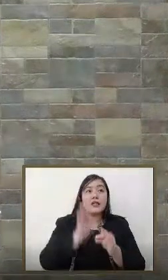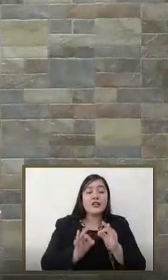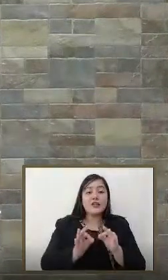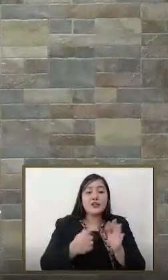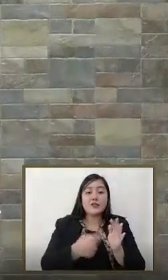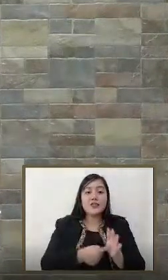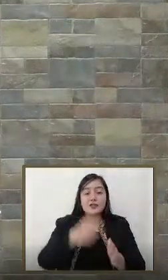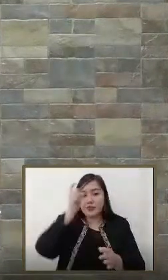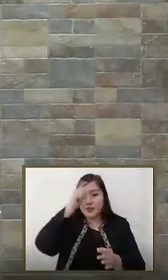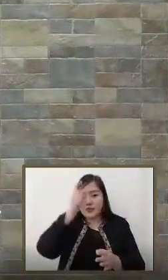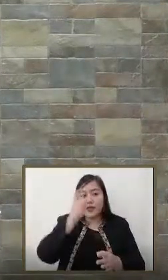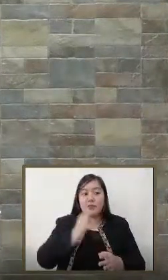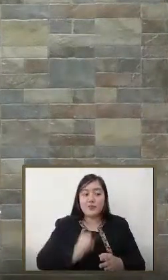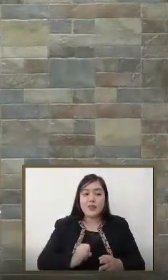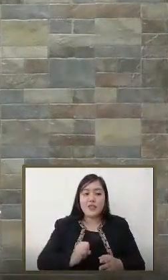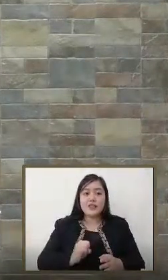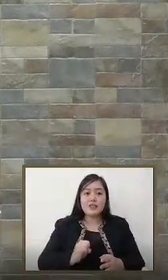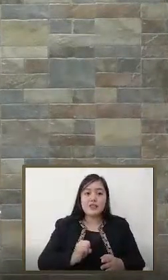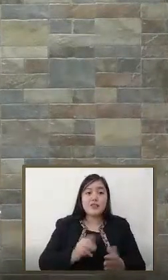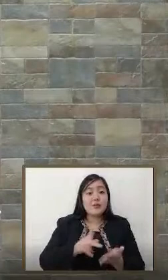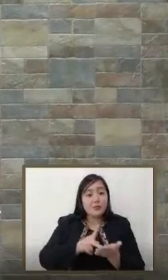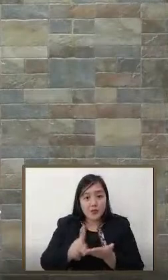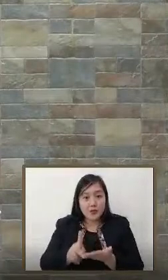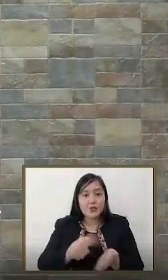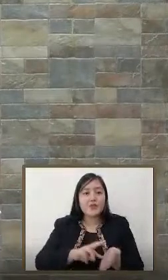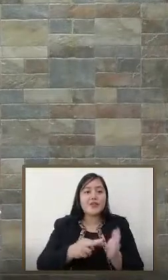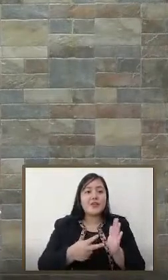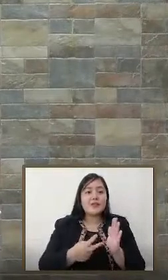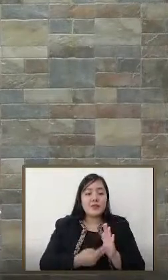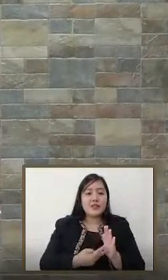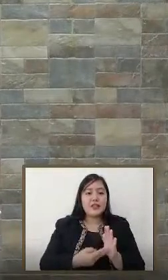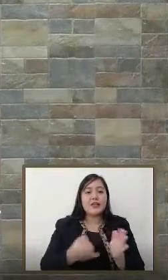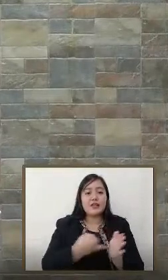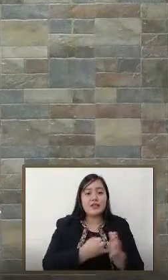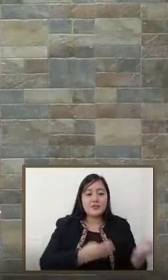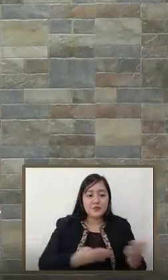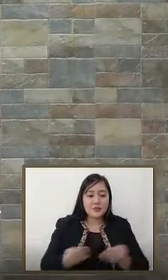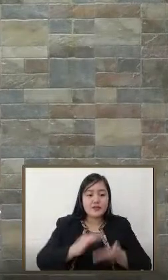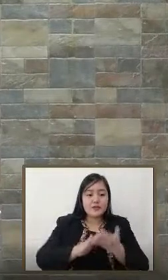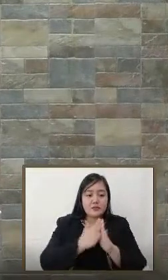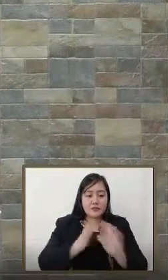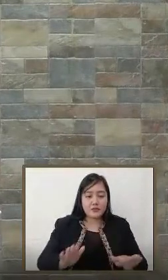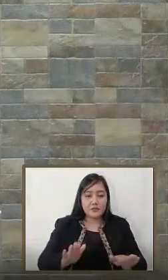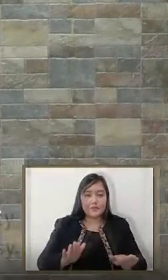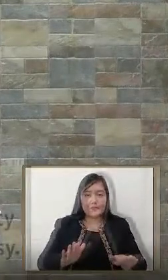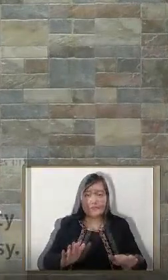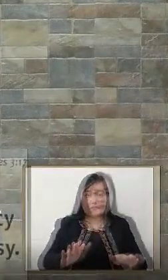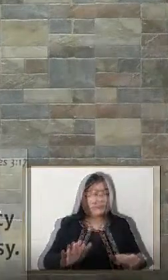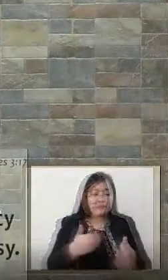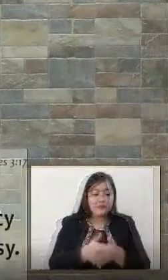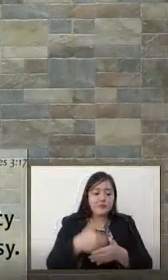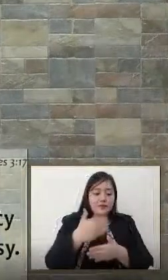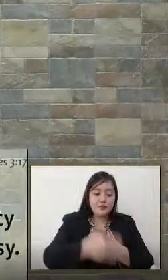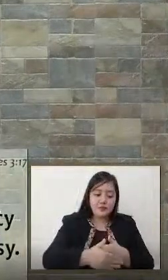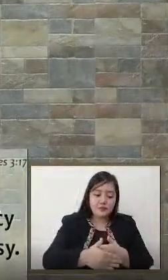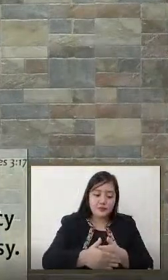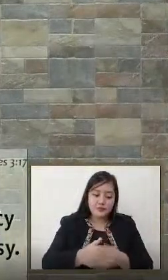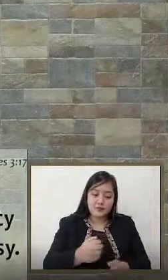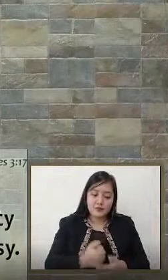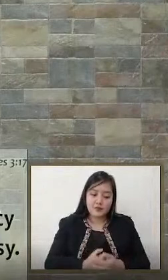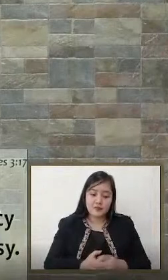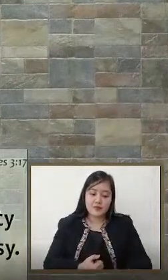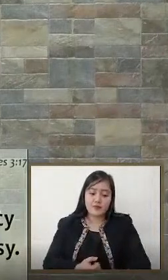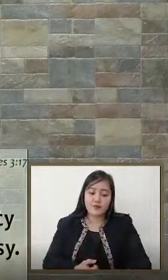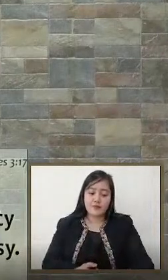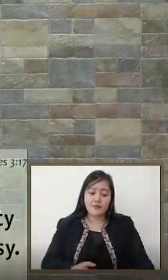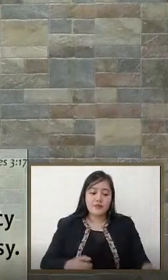Because if it is pure, it is godly, it is wisdom from above, then it must be peaceable. And what is the third there?